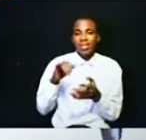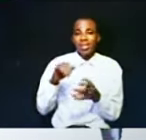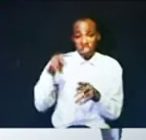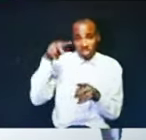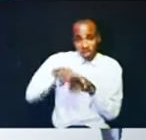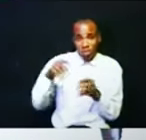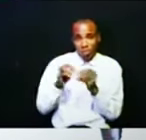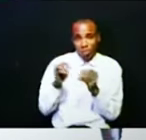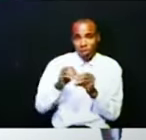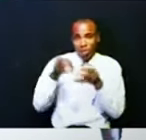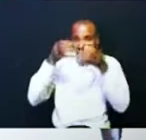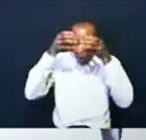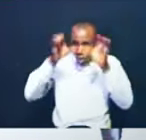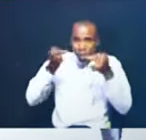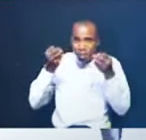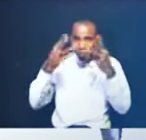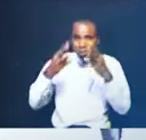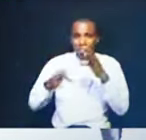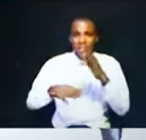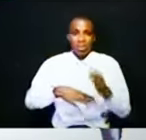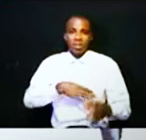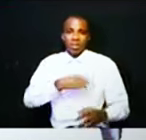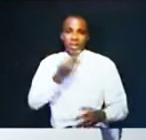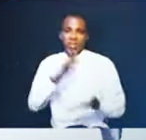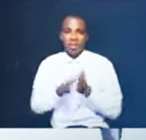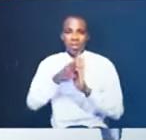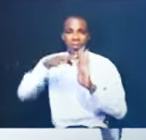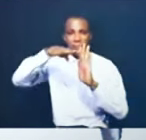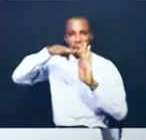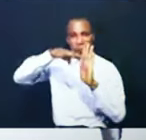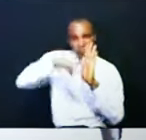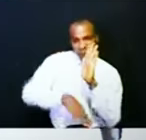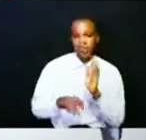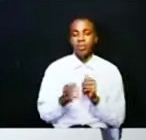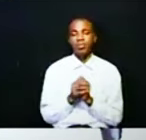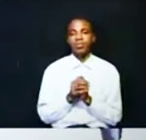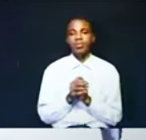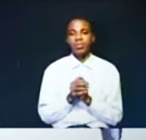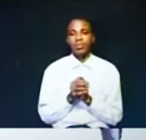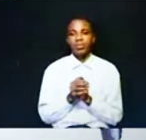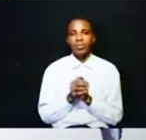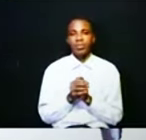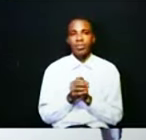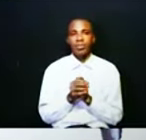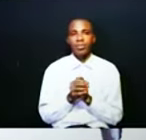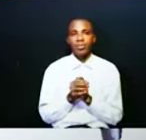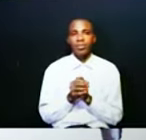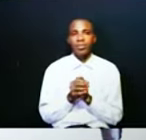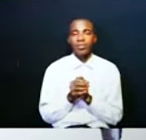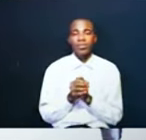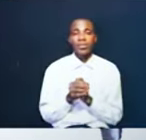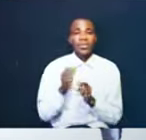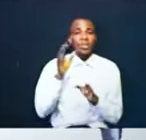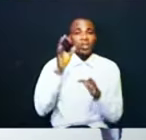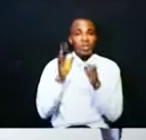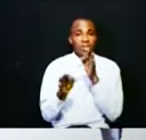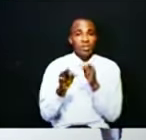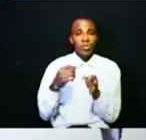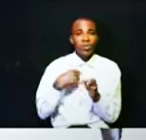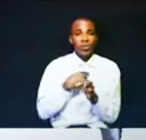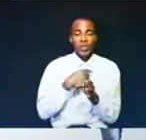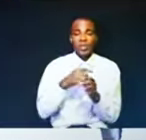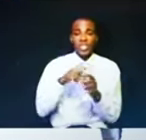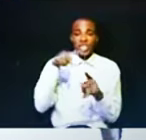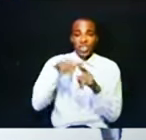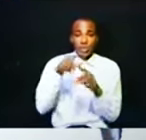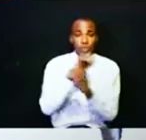warrior muno and ni ye hum fema brabo ewa ayonko febi. Now spousal fidelity. Se ye di nukre ewa yan